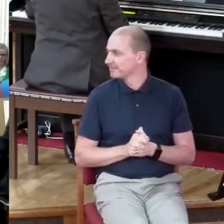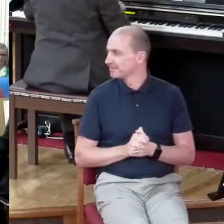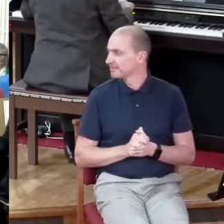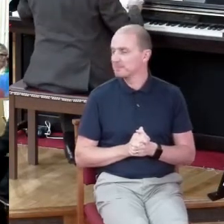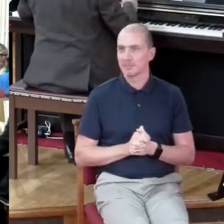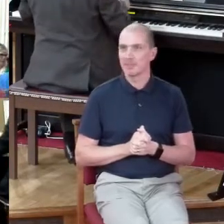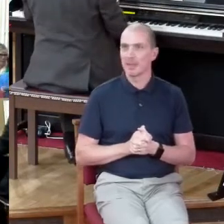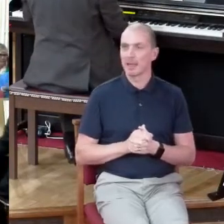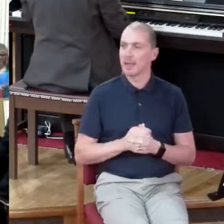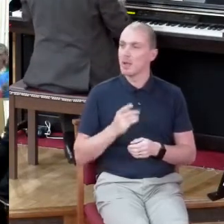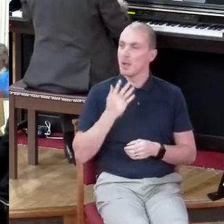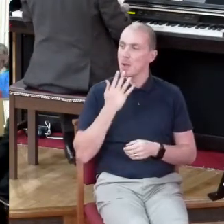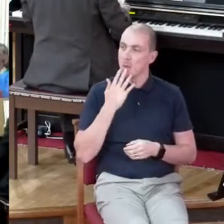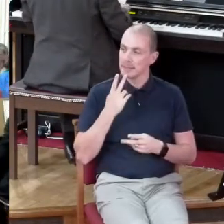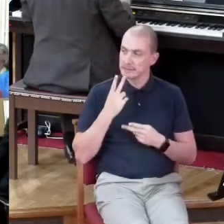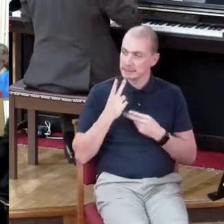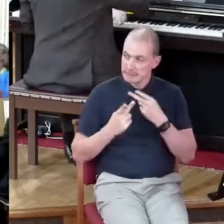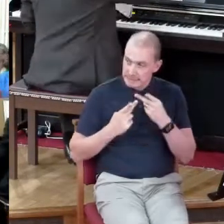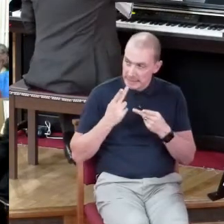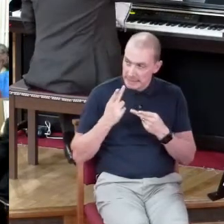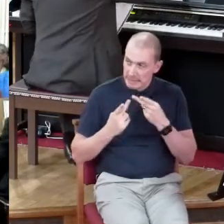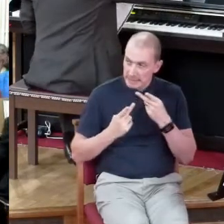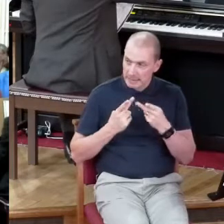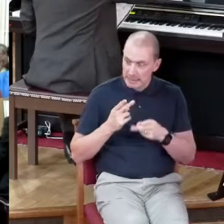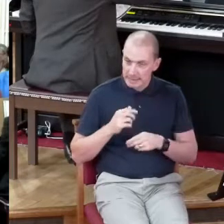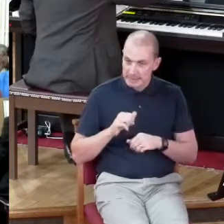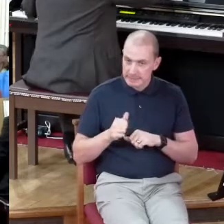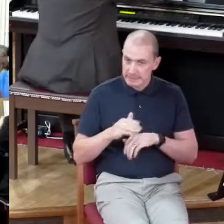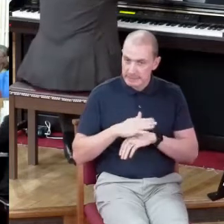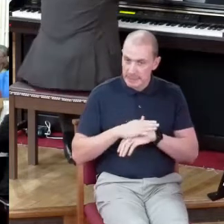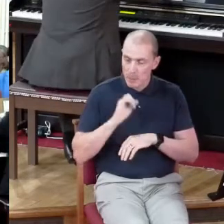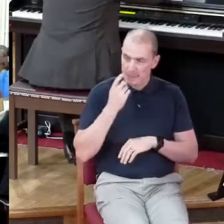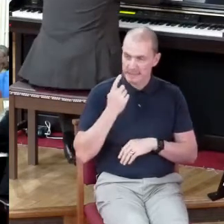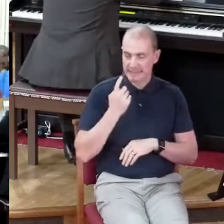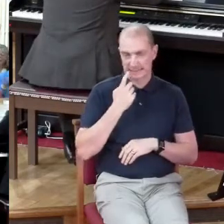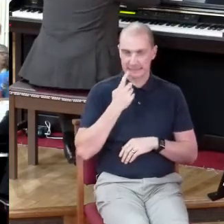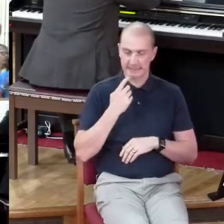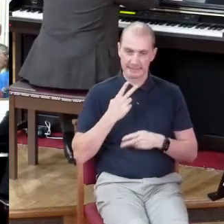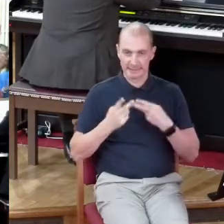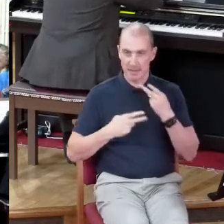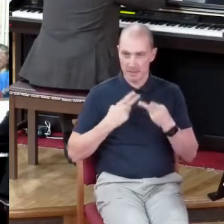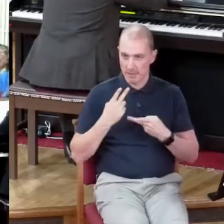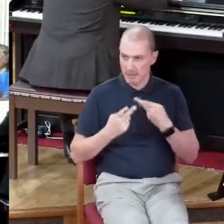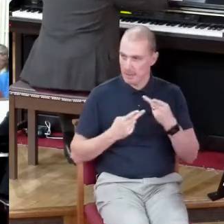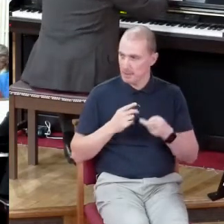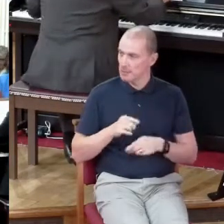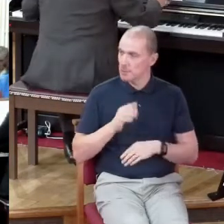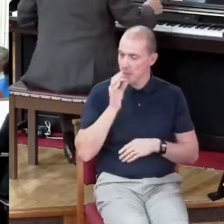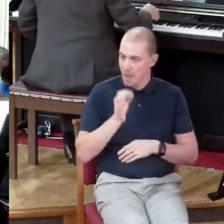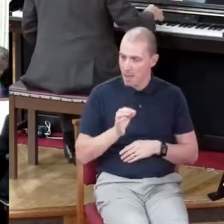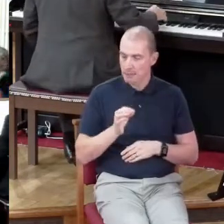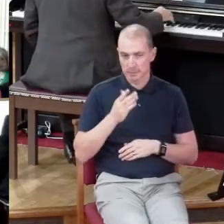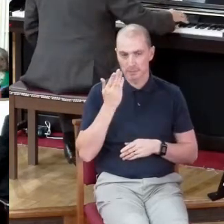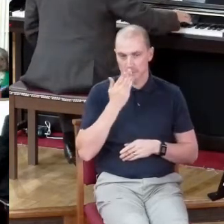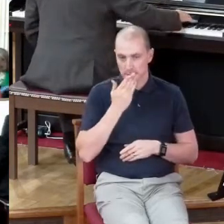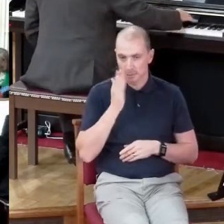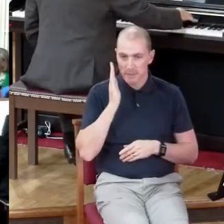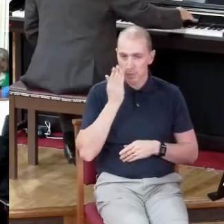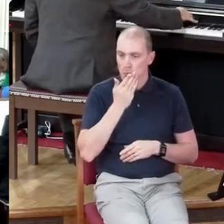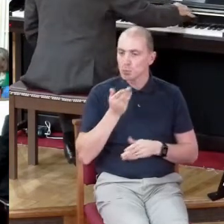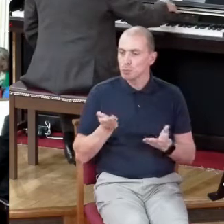another time, when we have it another time, it'll be that bit easier for you to see it. Now, what were you doing in Sunday school today? Drawing a picture